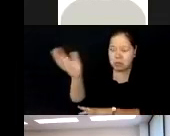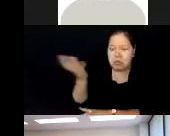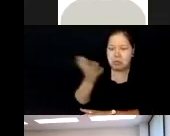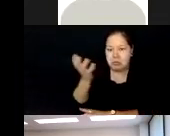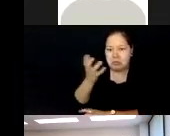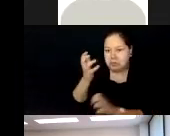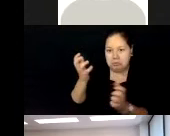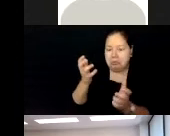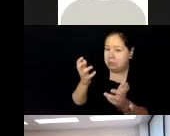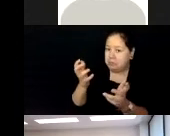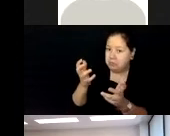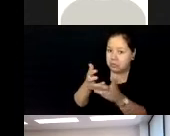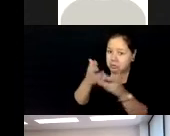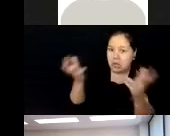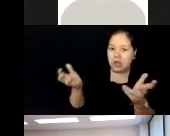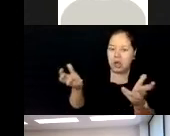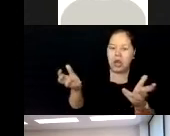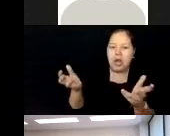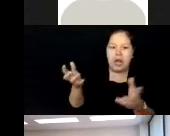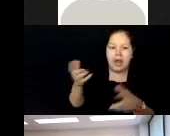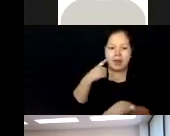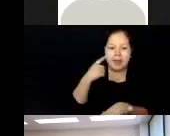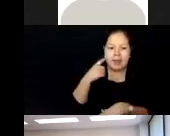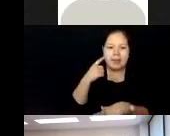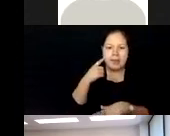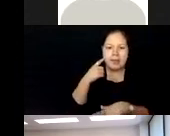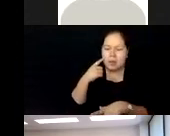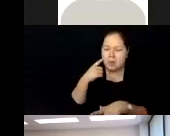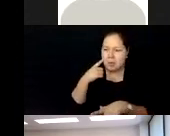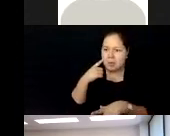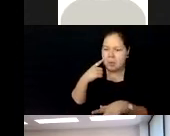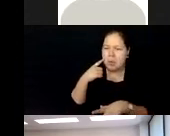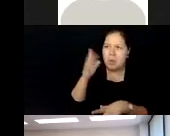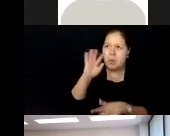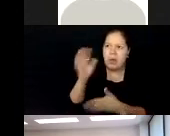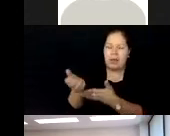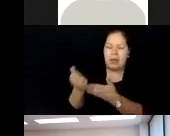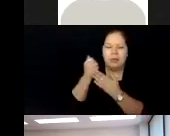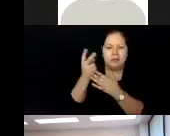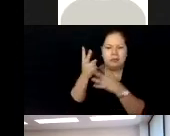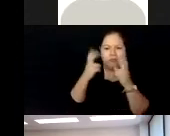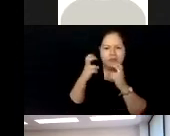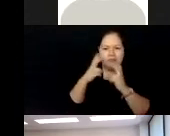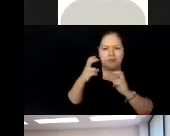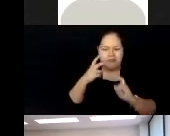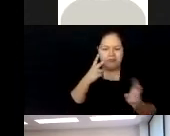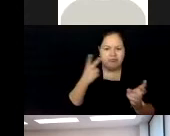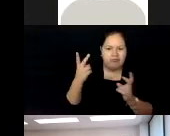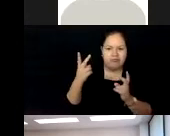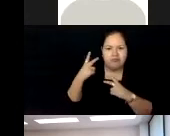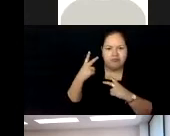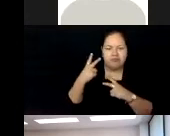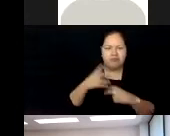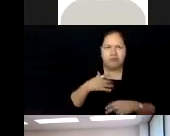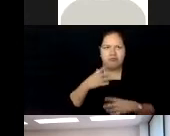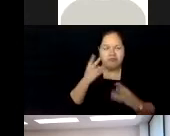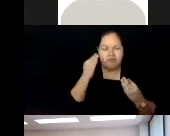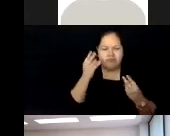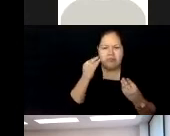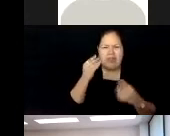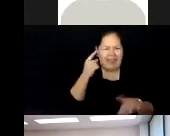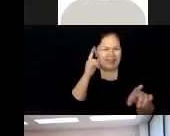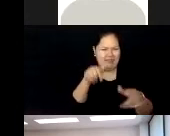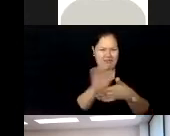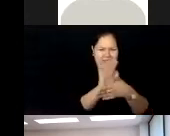I guess will provide us with a lot to reflect upon. And I found that video to be particularly